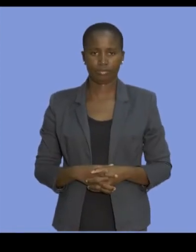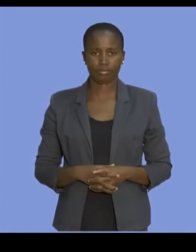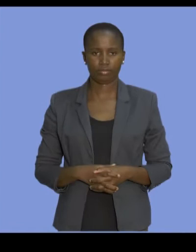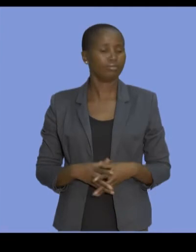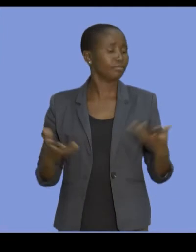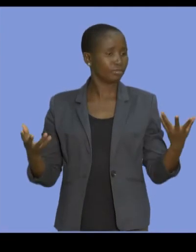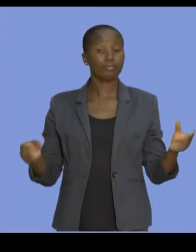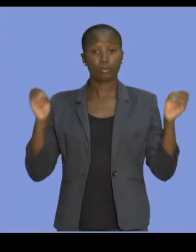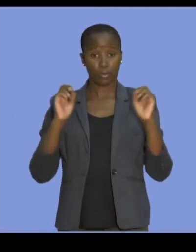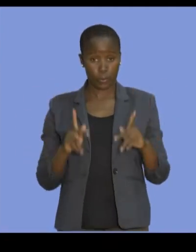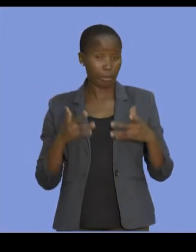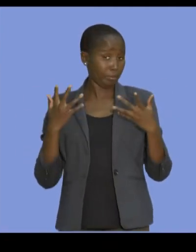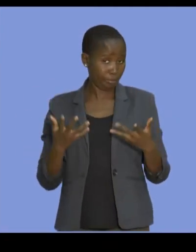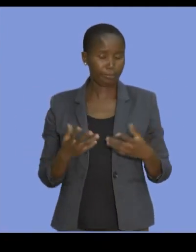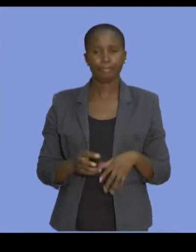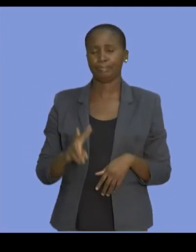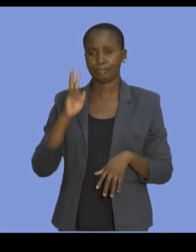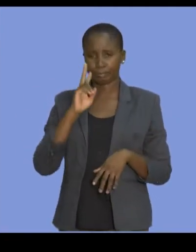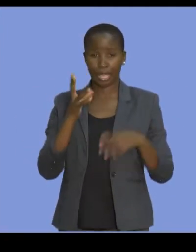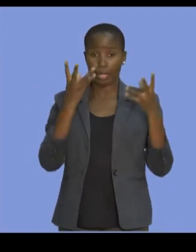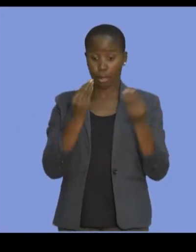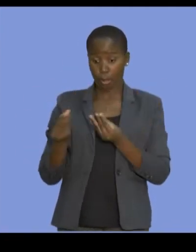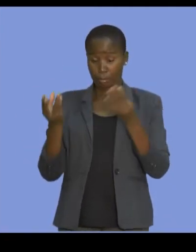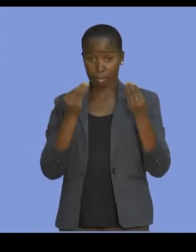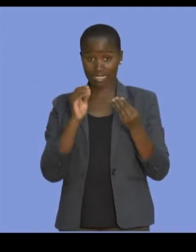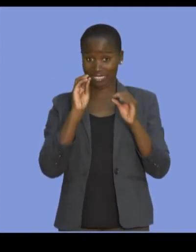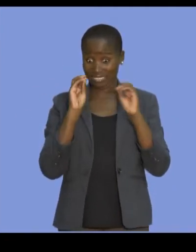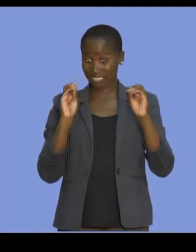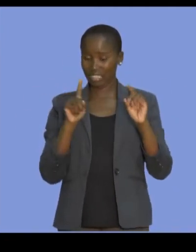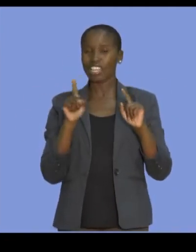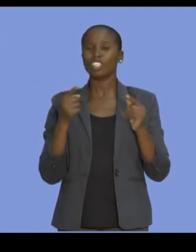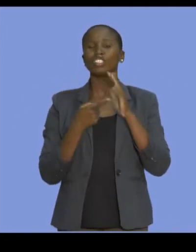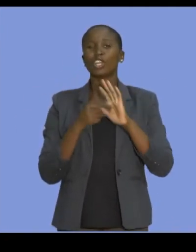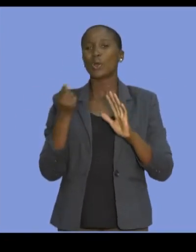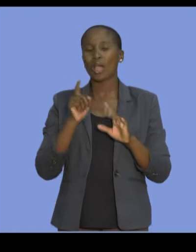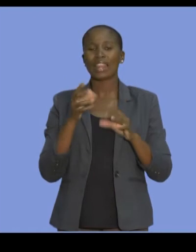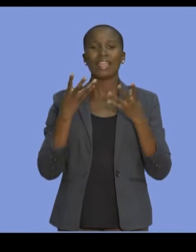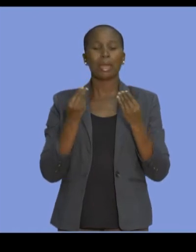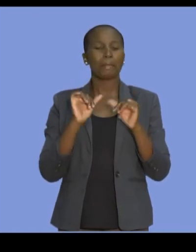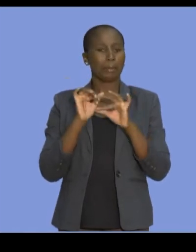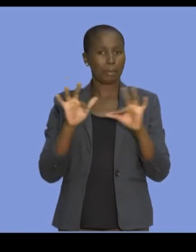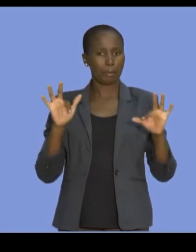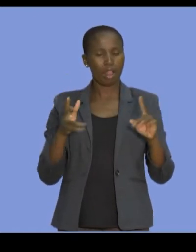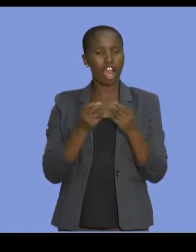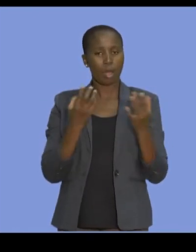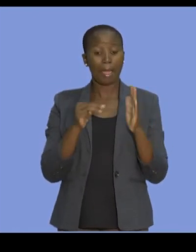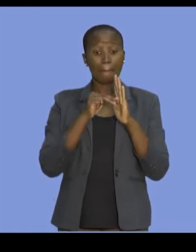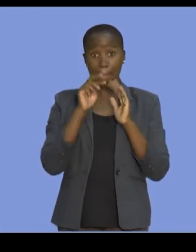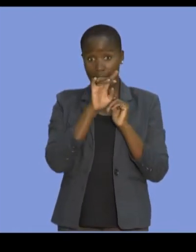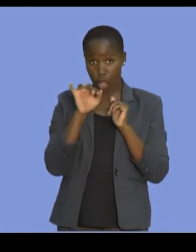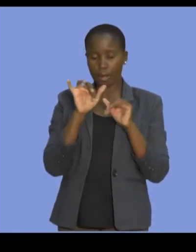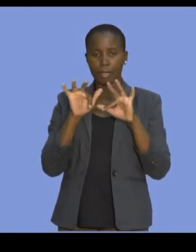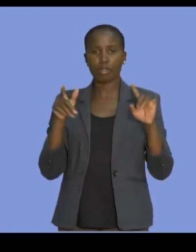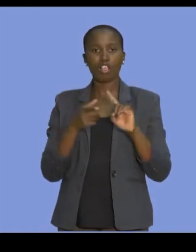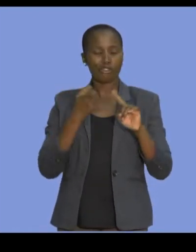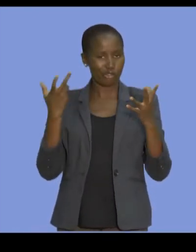Okay, so this data shows the population in millions of a random sample